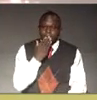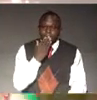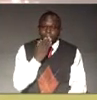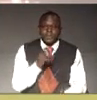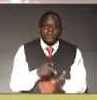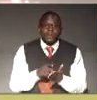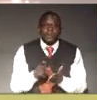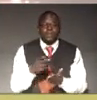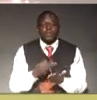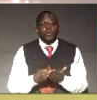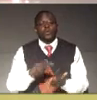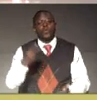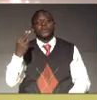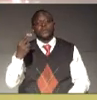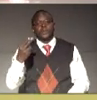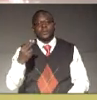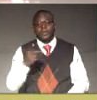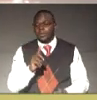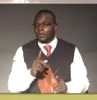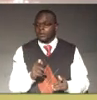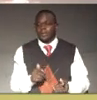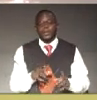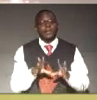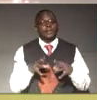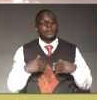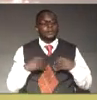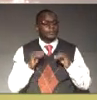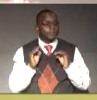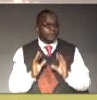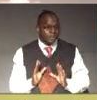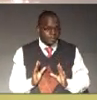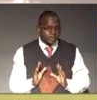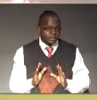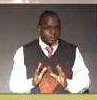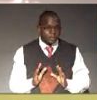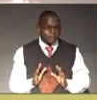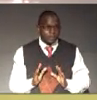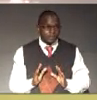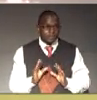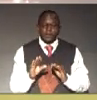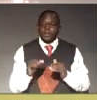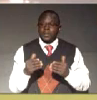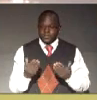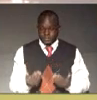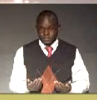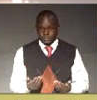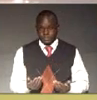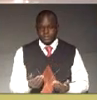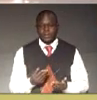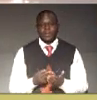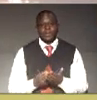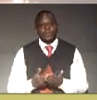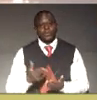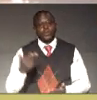this oil, which you can use for anointing. In as far as the holy oils